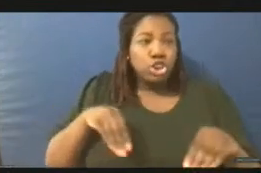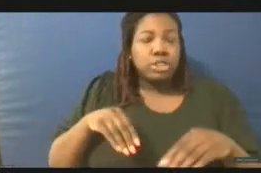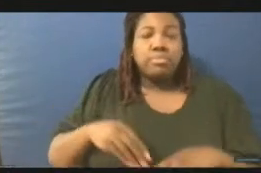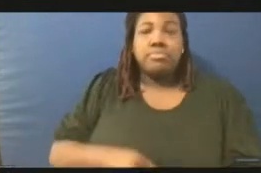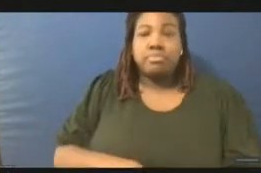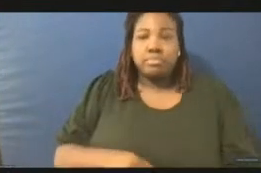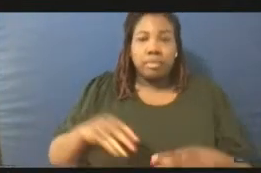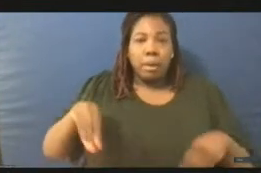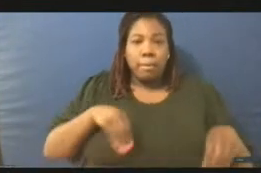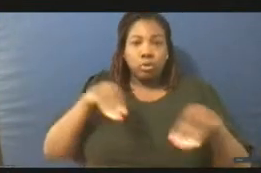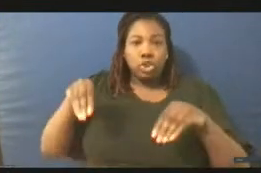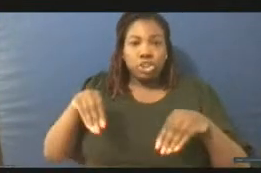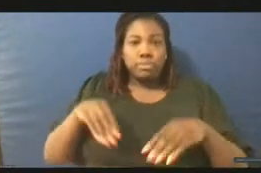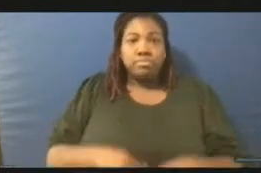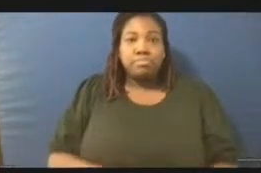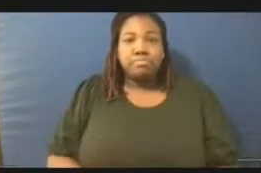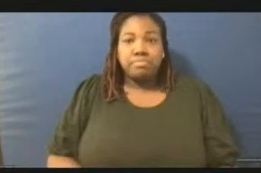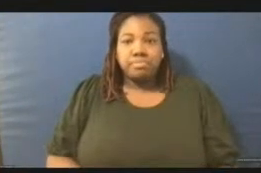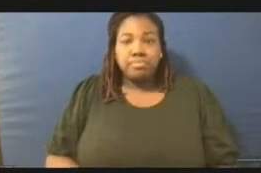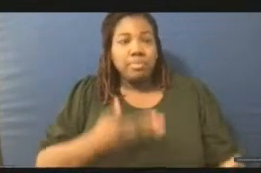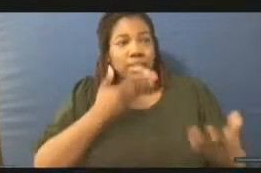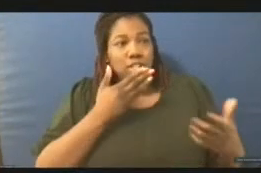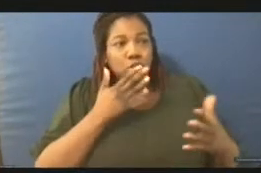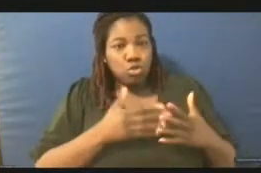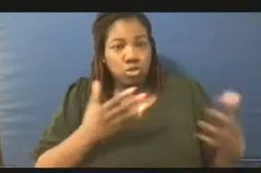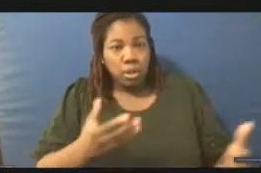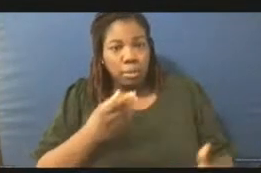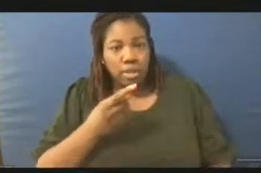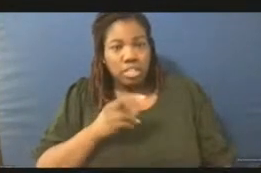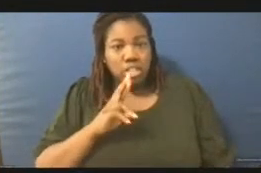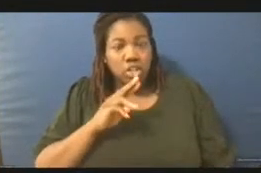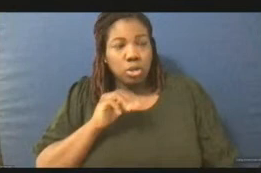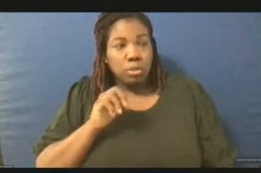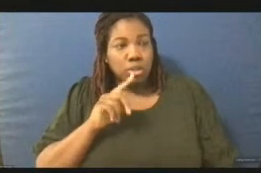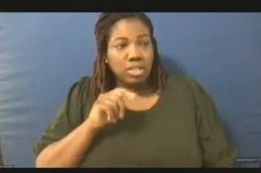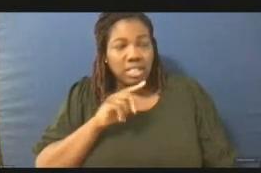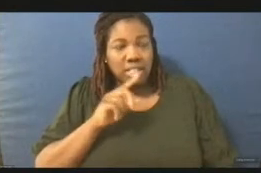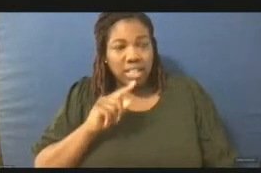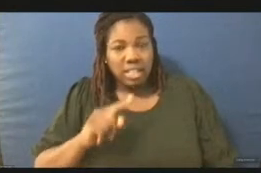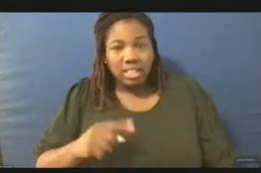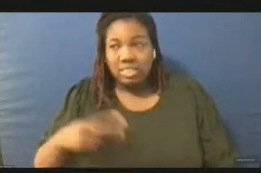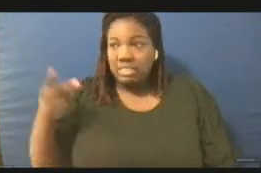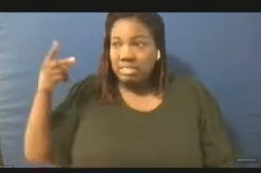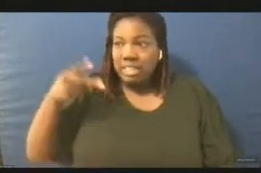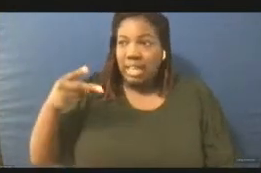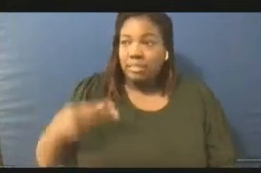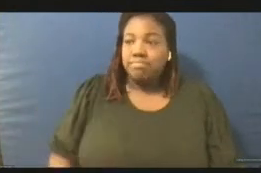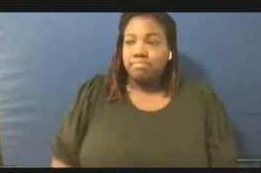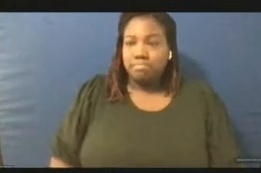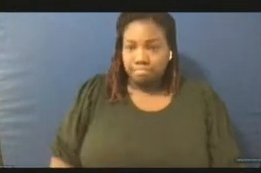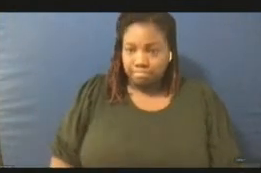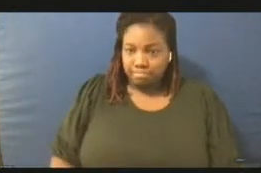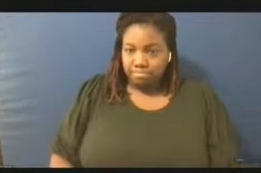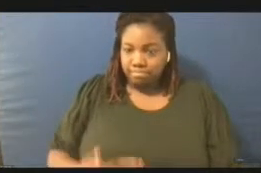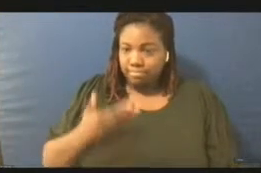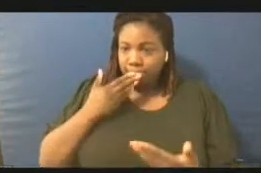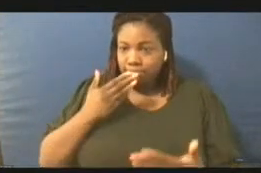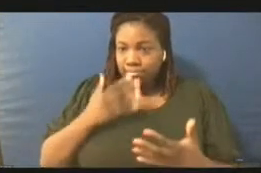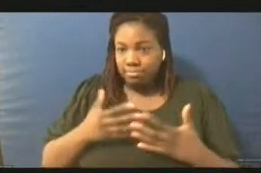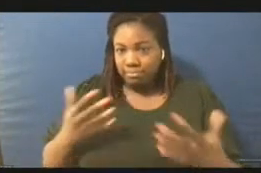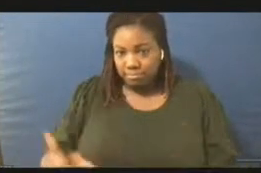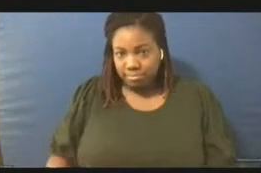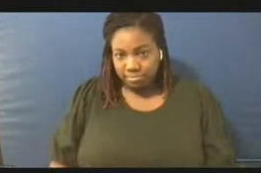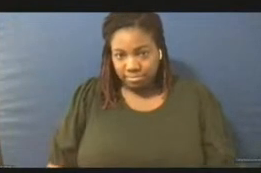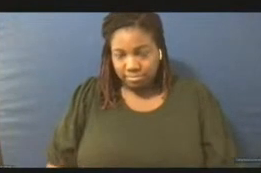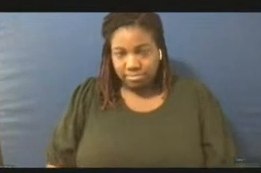So moved. Thank you very much, Dr. Martinez. Is there a second? Second. Thank you very much.